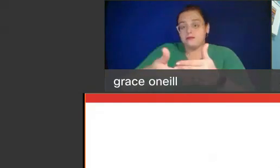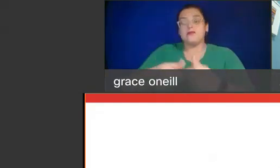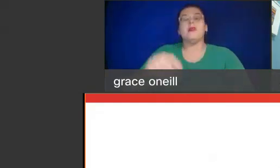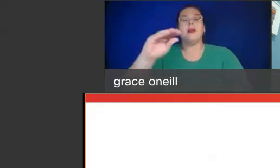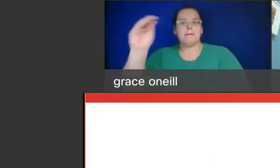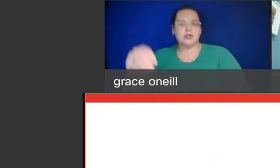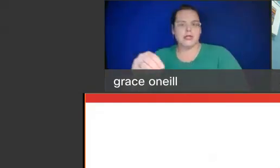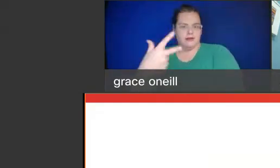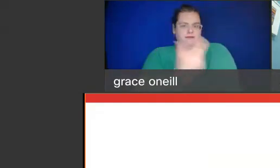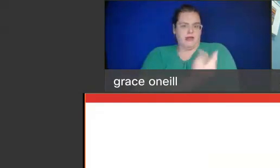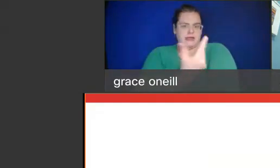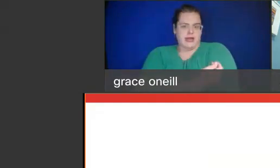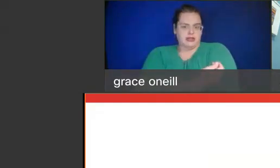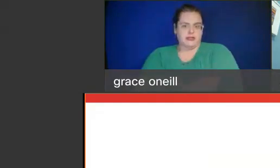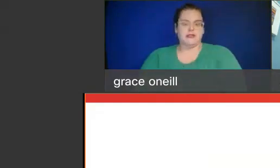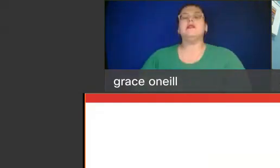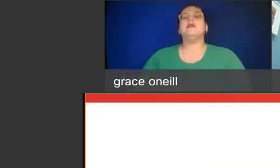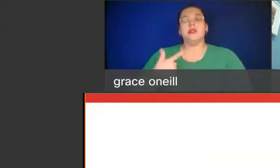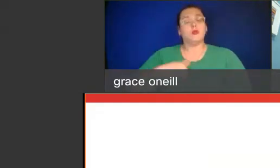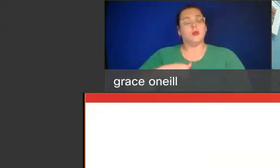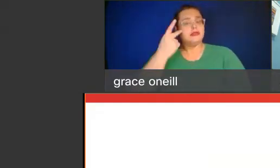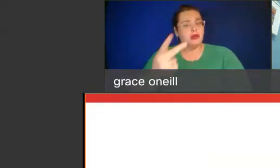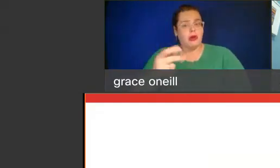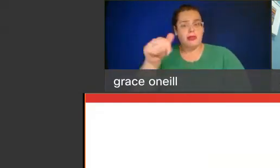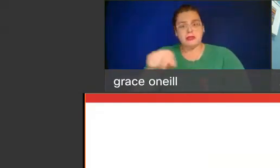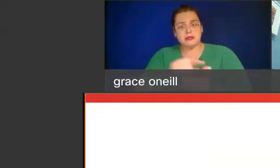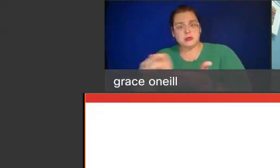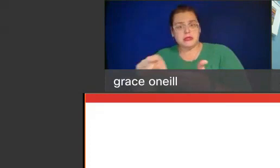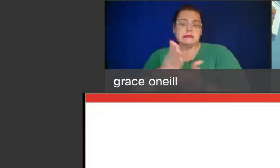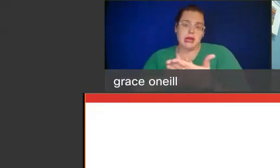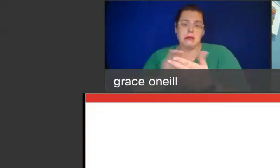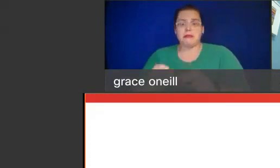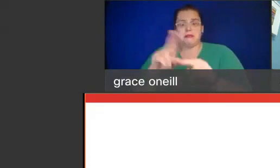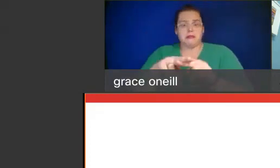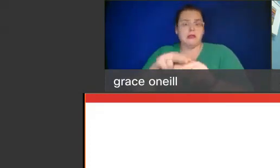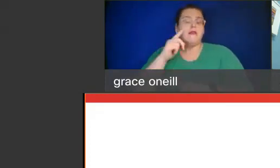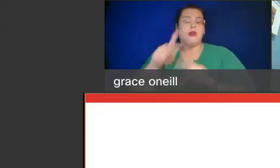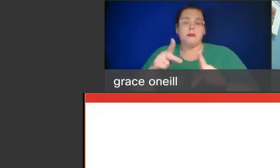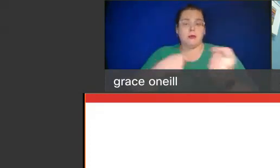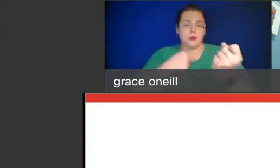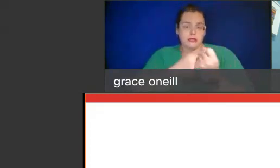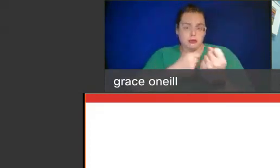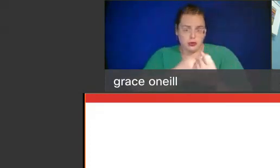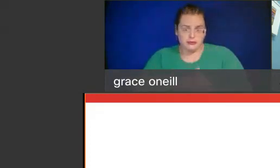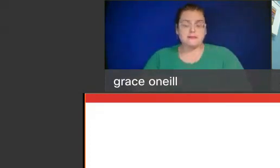Our vaccination rate, we did see some increase this week for the people we support.